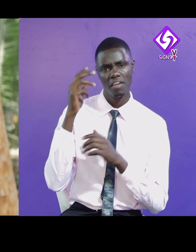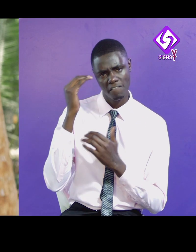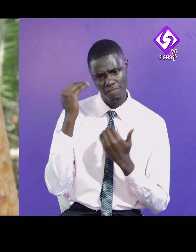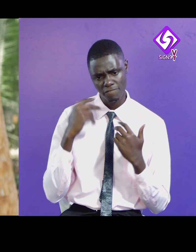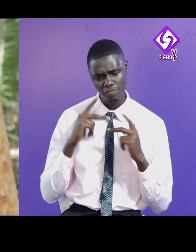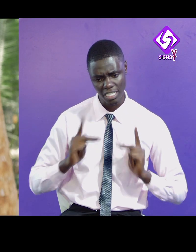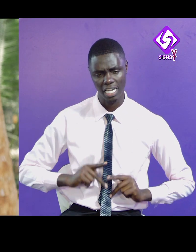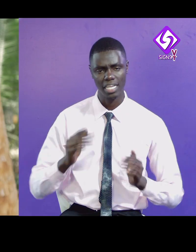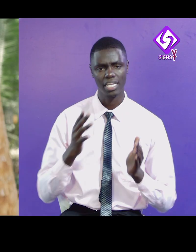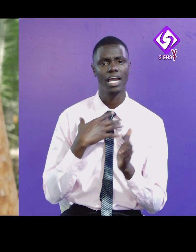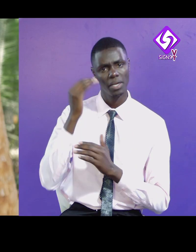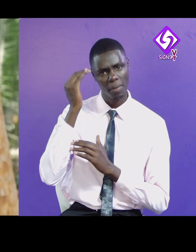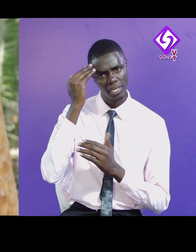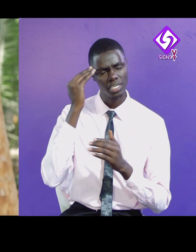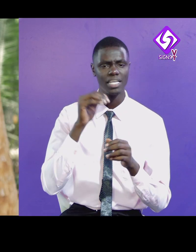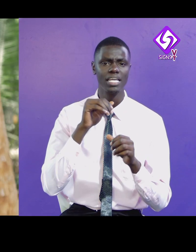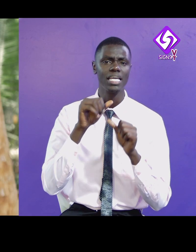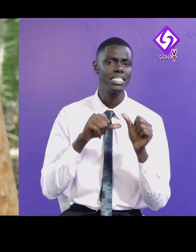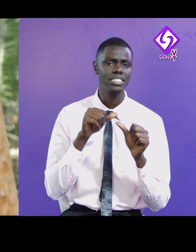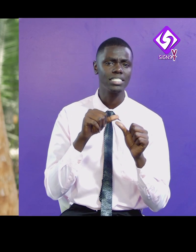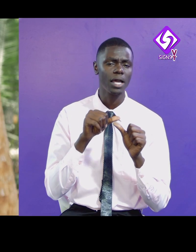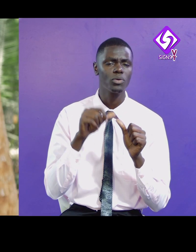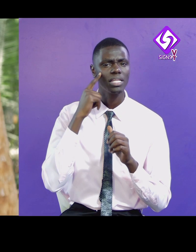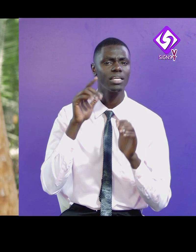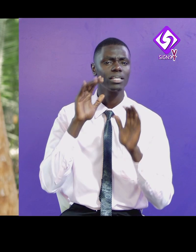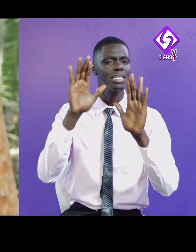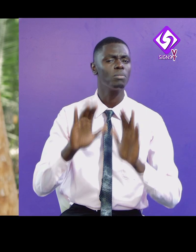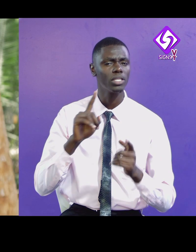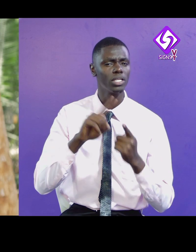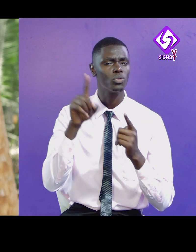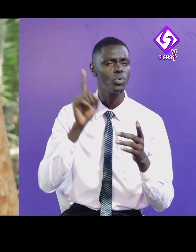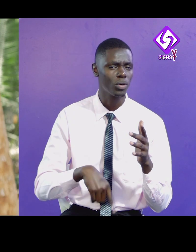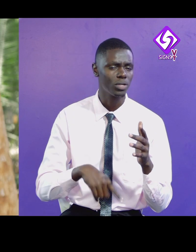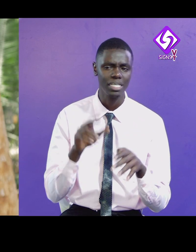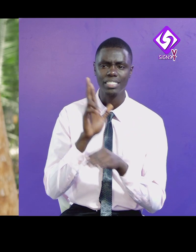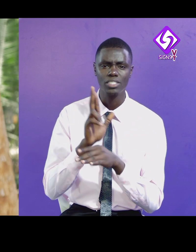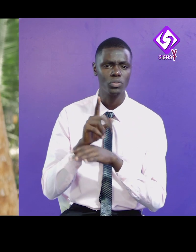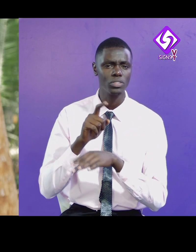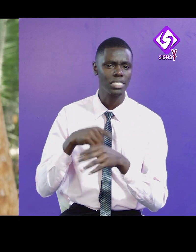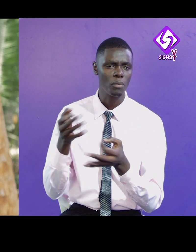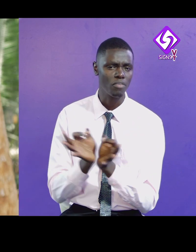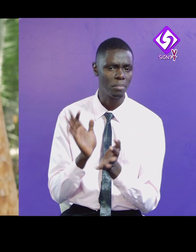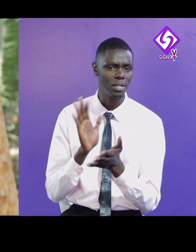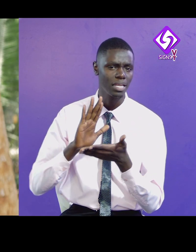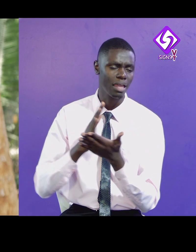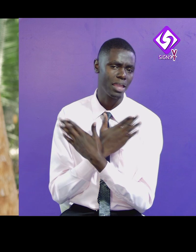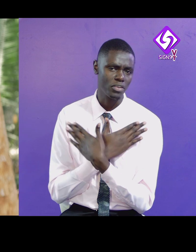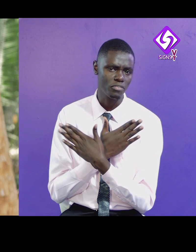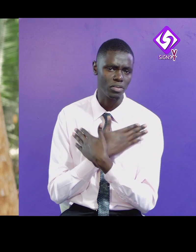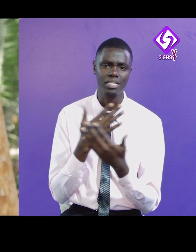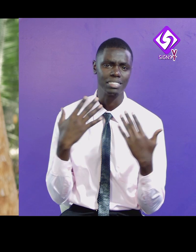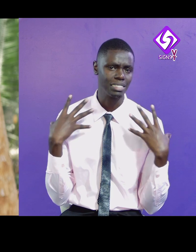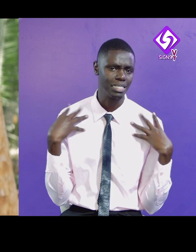mentally? It's about thinking what is most important to you. Is it spending time with family and friends? Is it